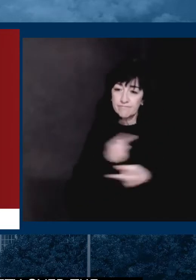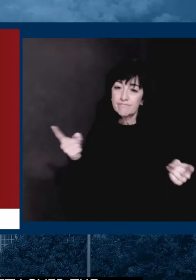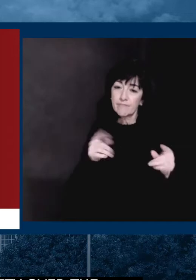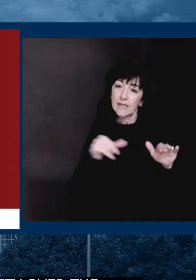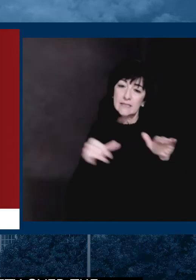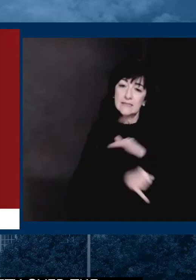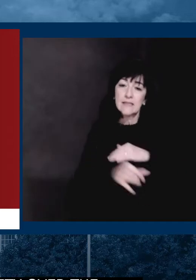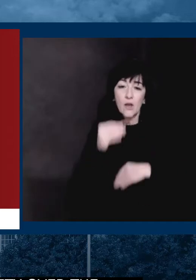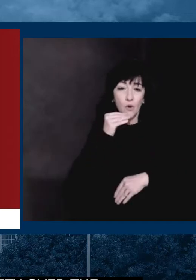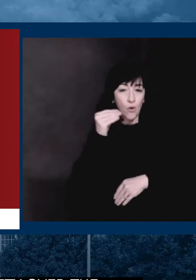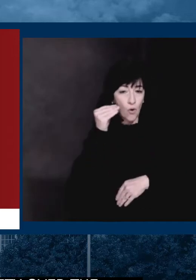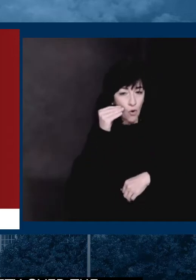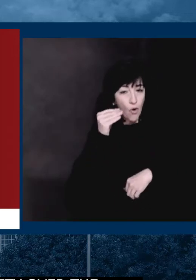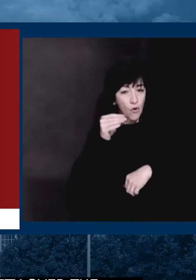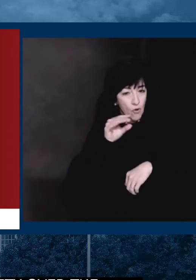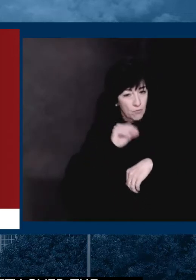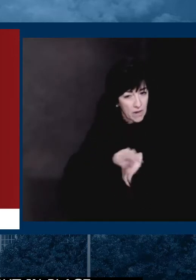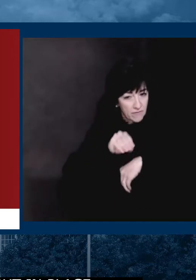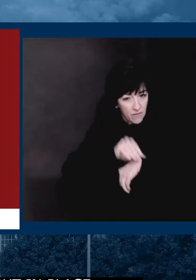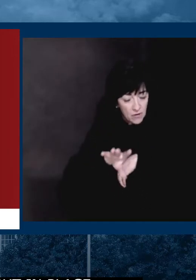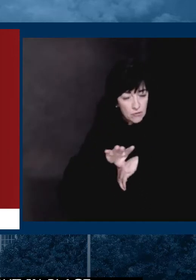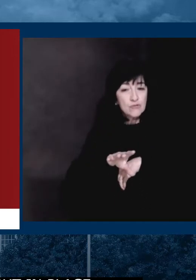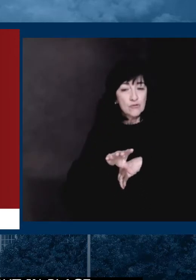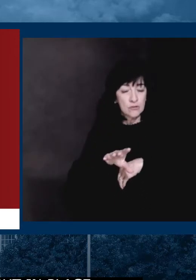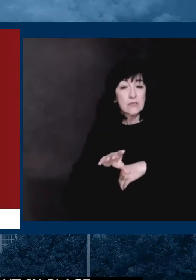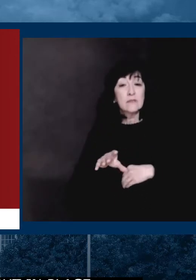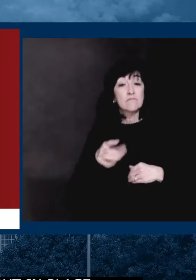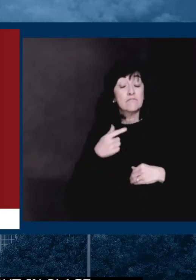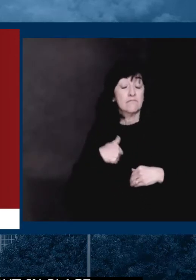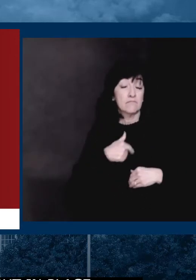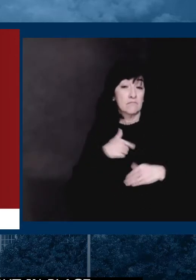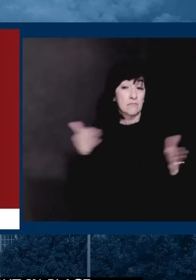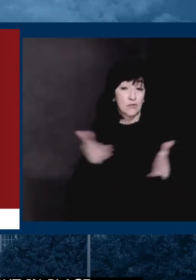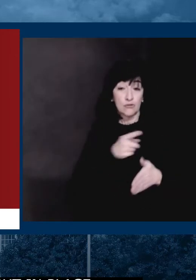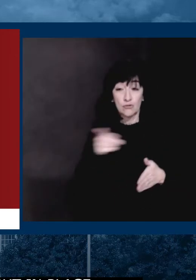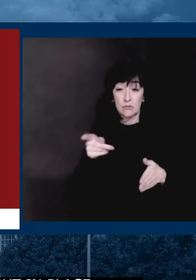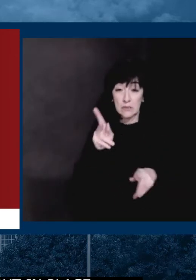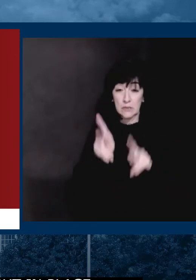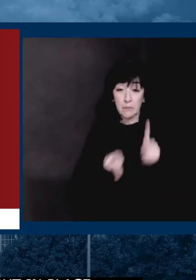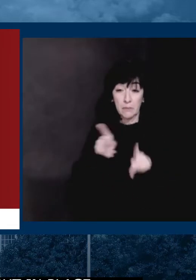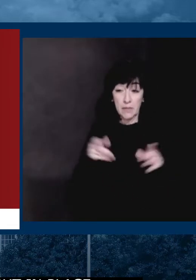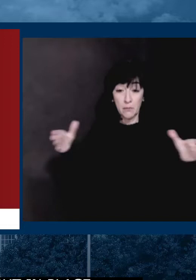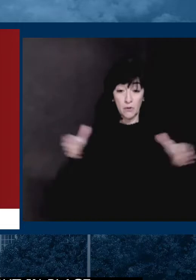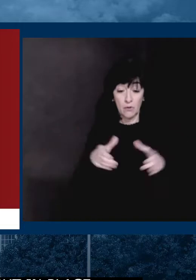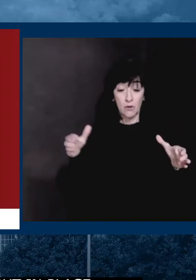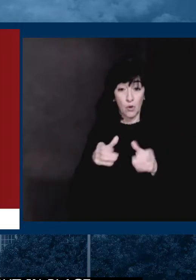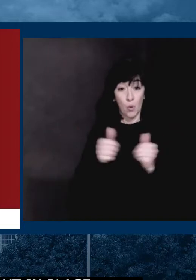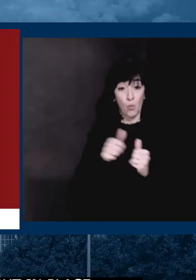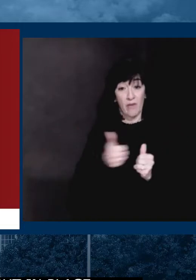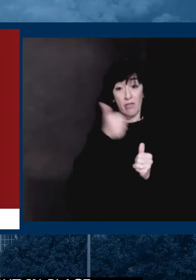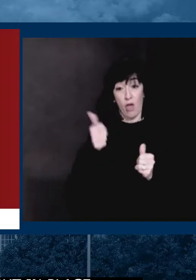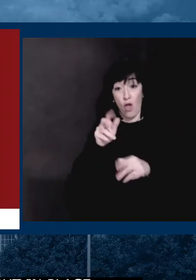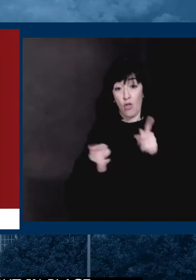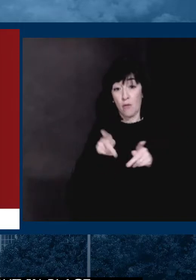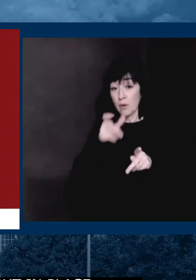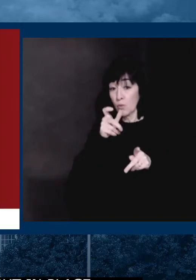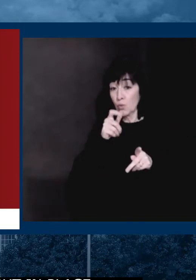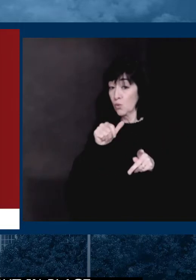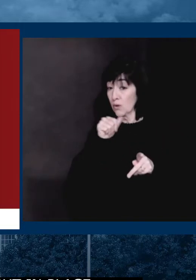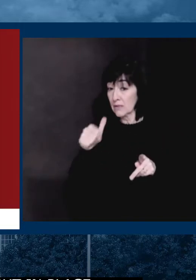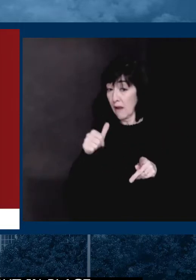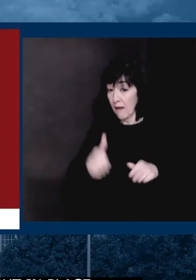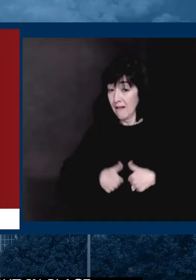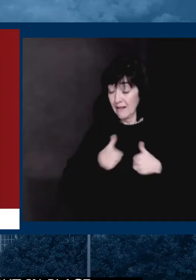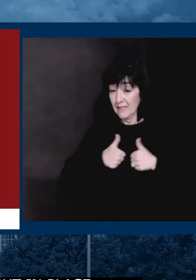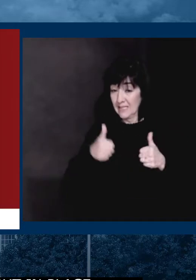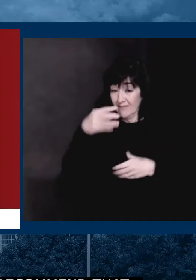people avoid events with folks outside their household. We'll see how we all did over the Christmas holiday. I know